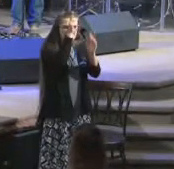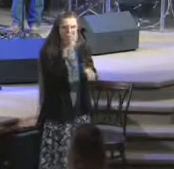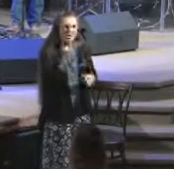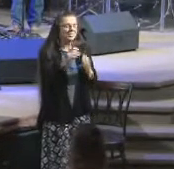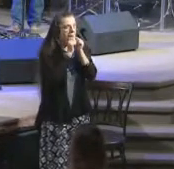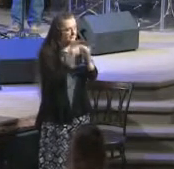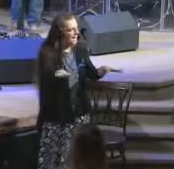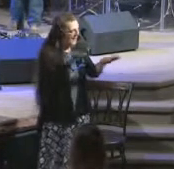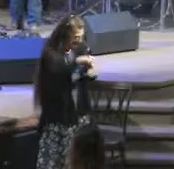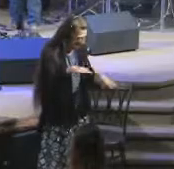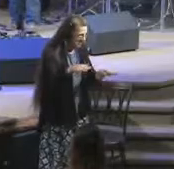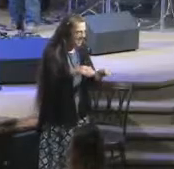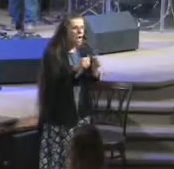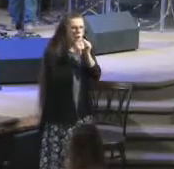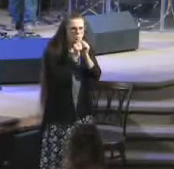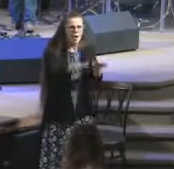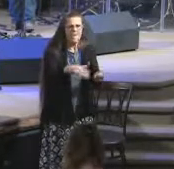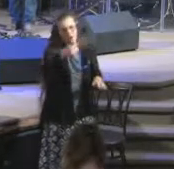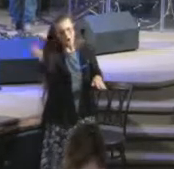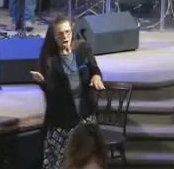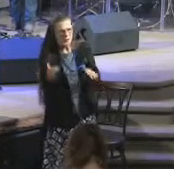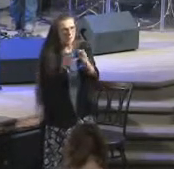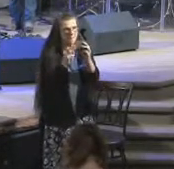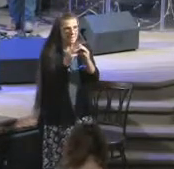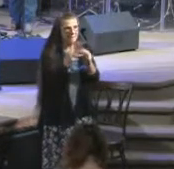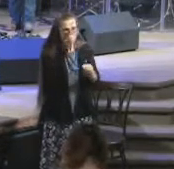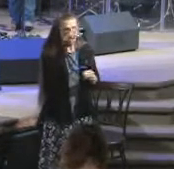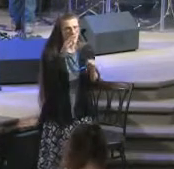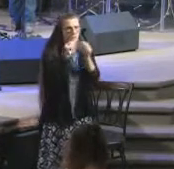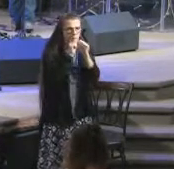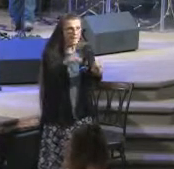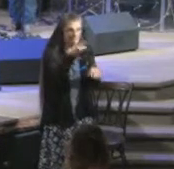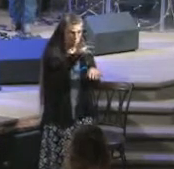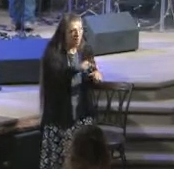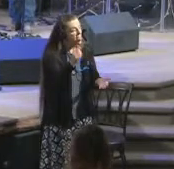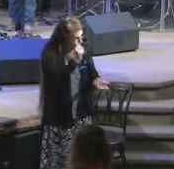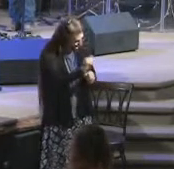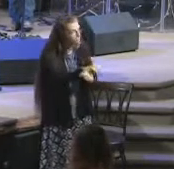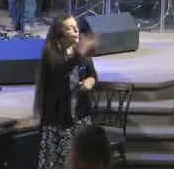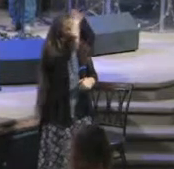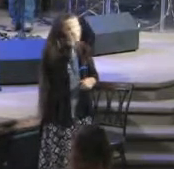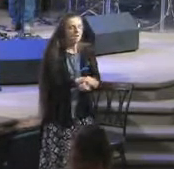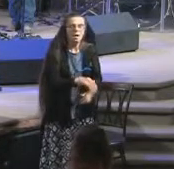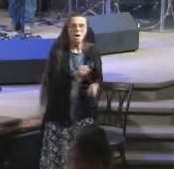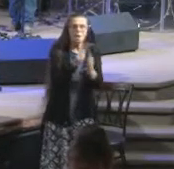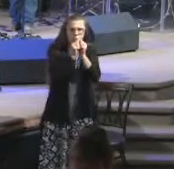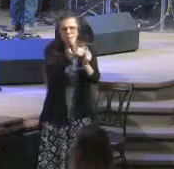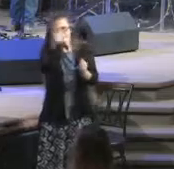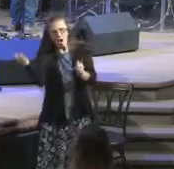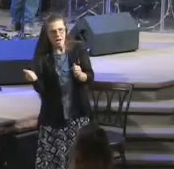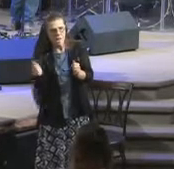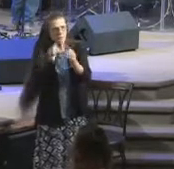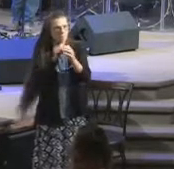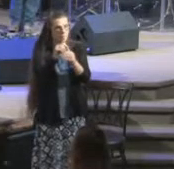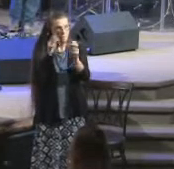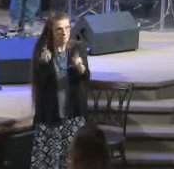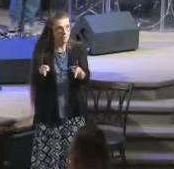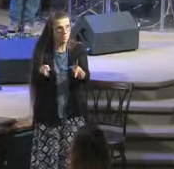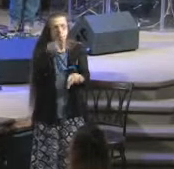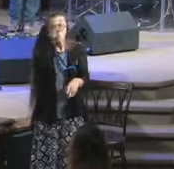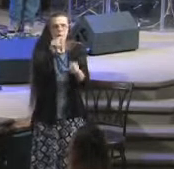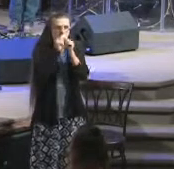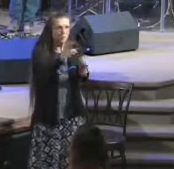other ministries. How many knows when you pray for other ministries, God will bless you? Amen. That's how it works. Praise God. You pray for other people and God will bless you. Amen.